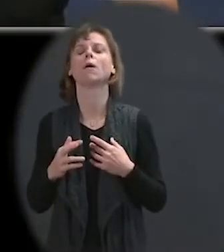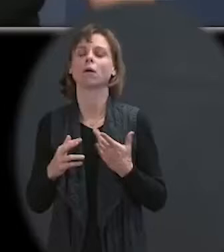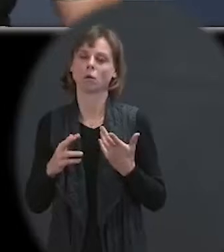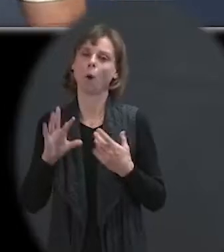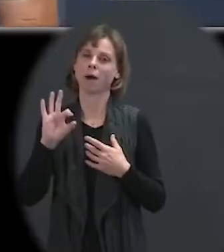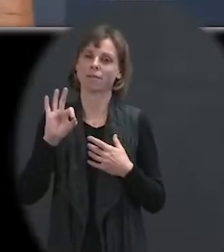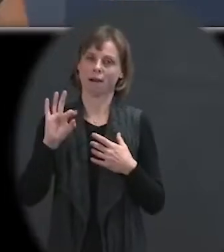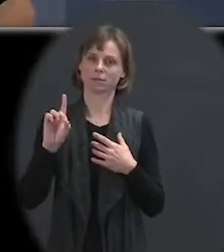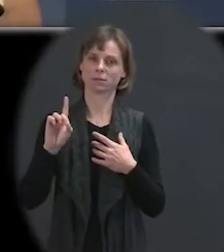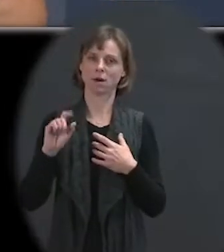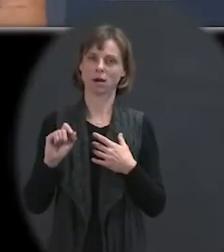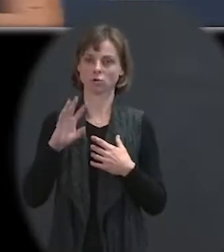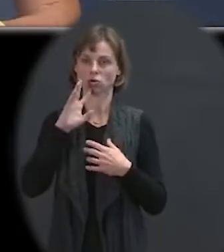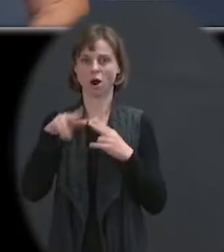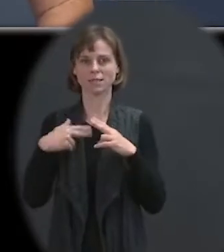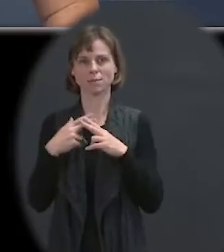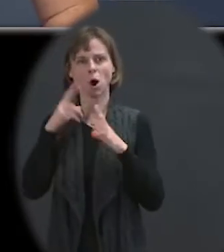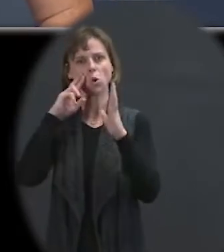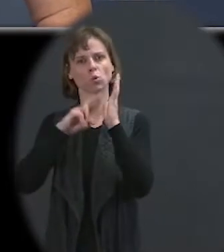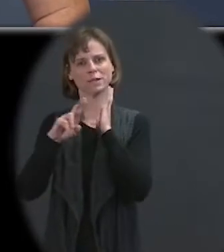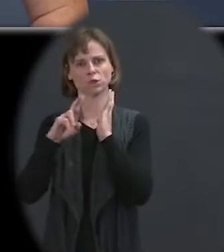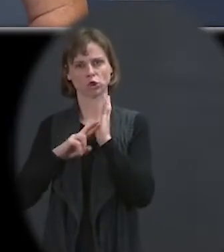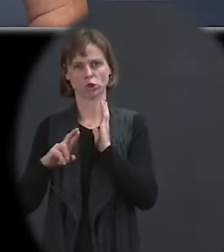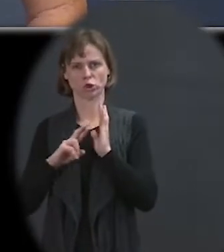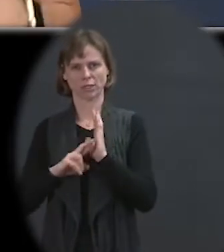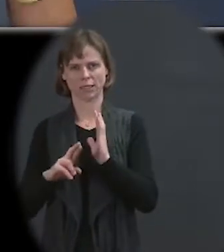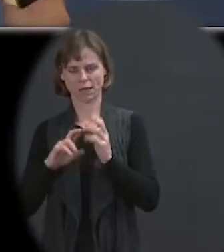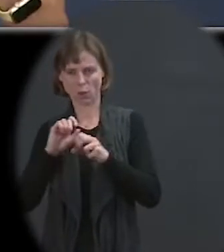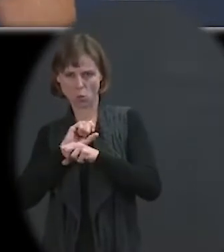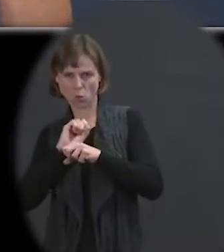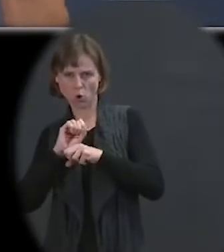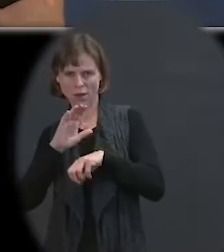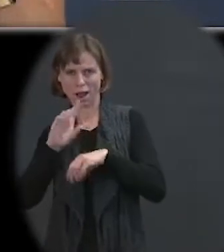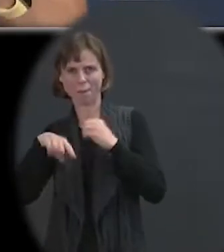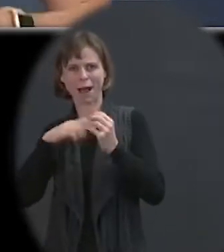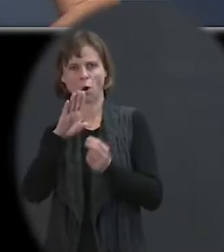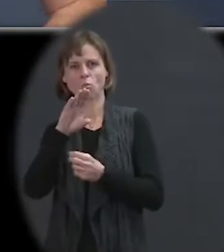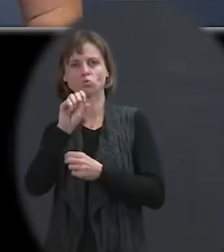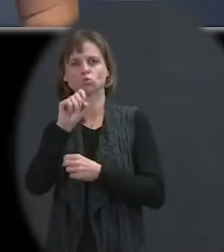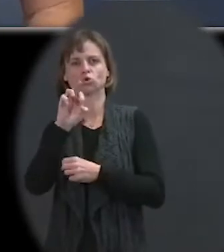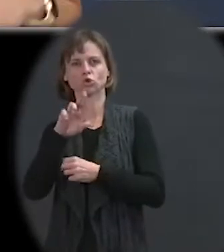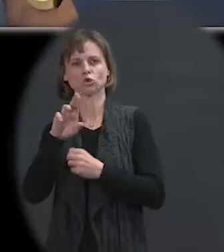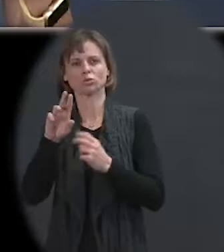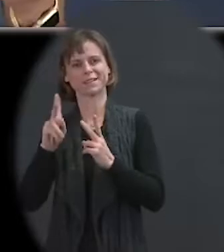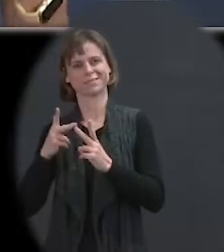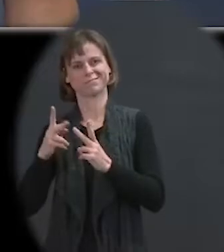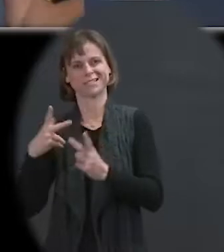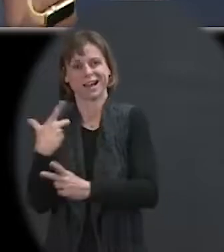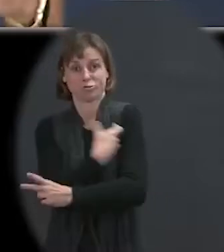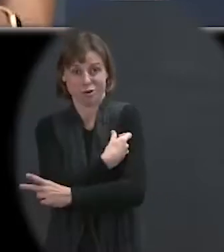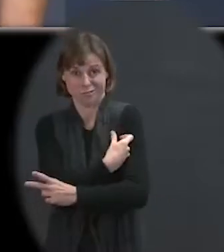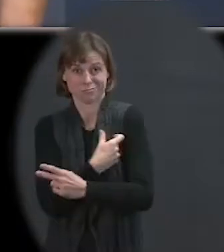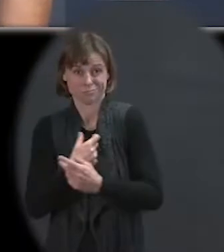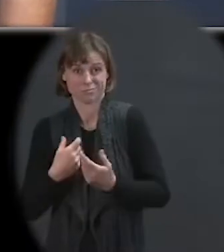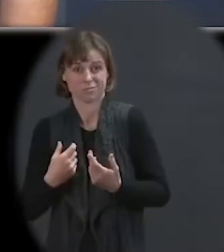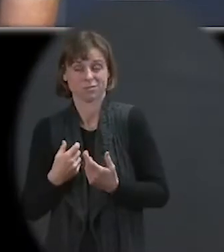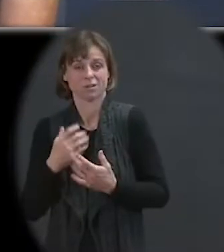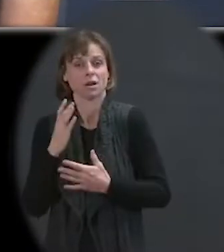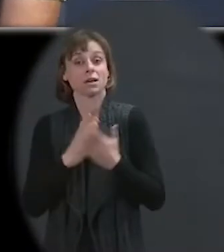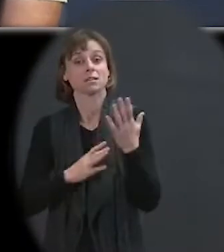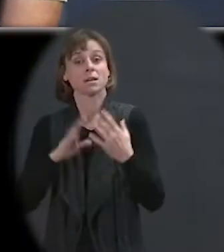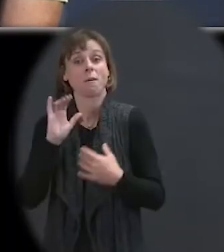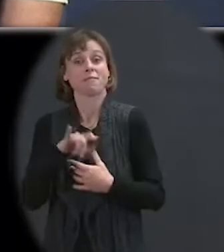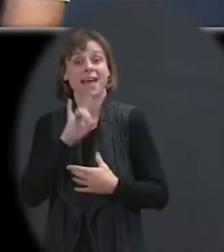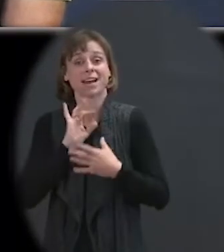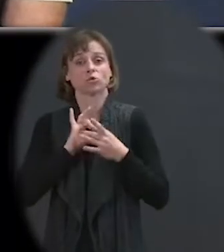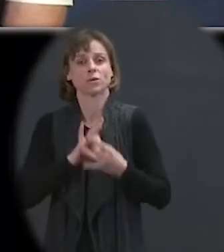about research and work they're doing on boosters, and some of that is related to variants and addressing